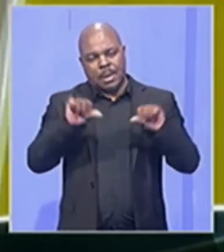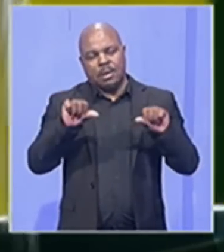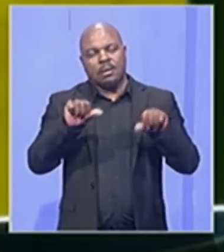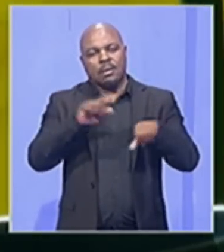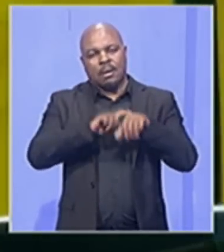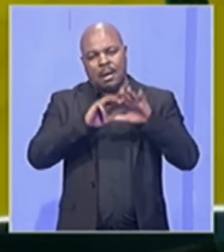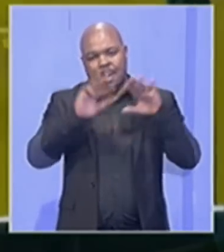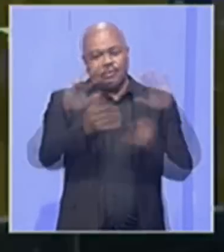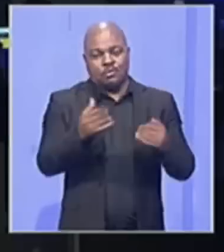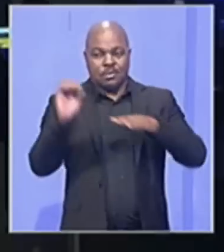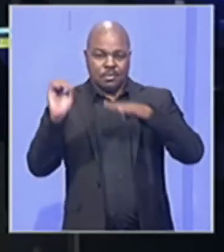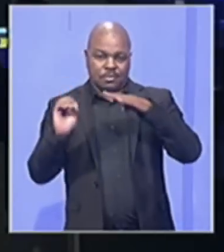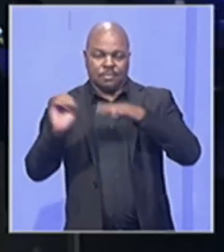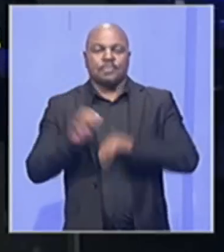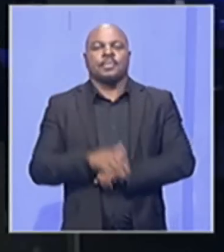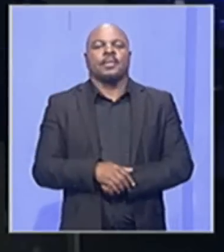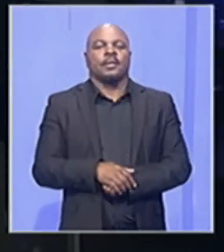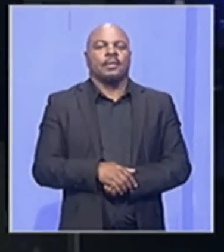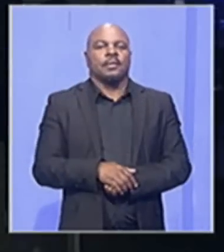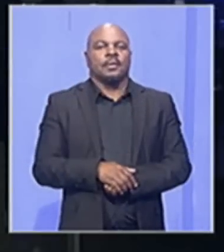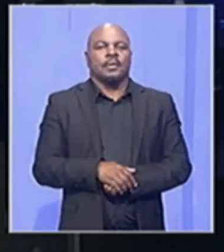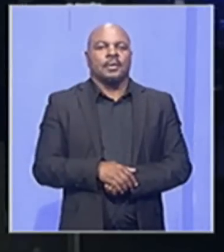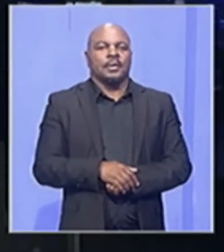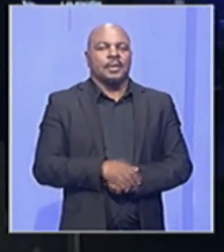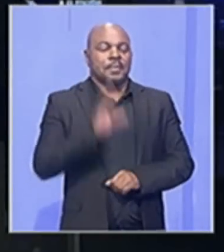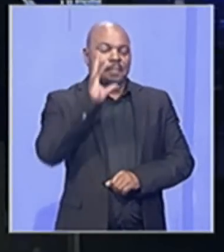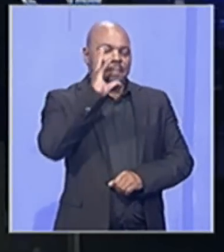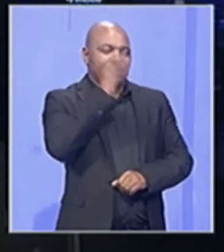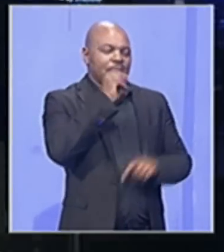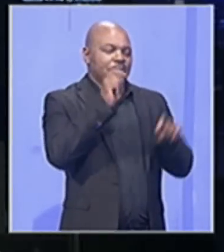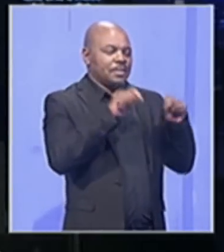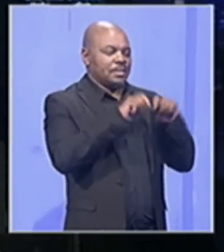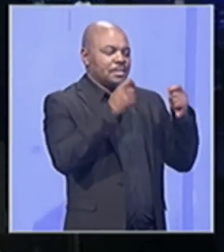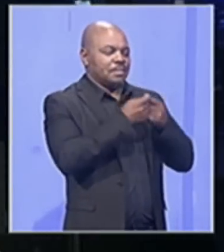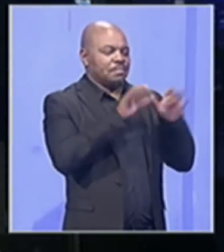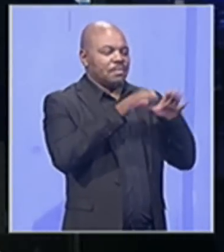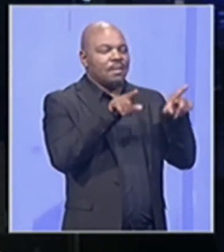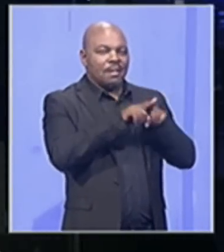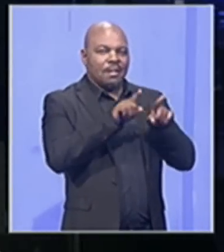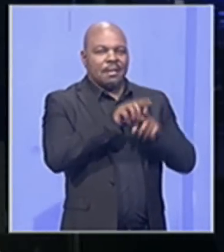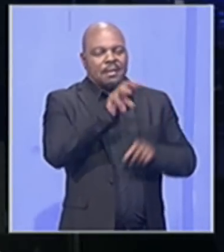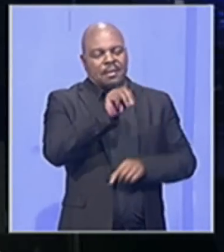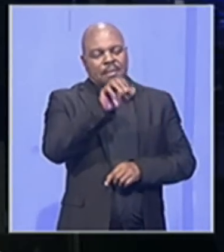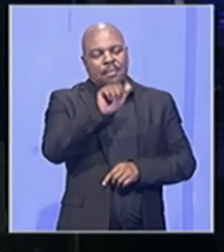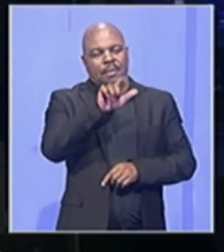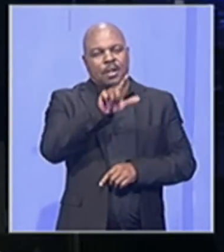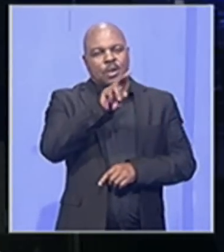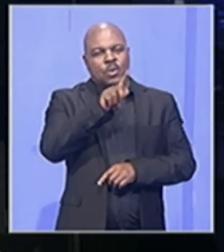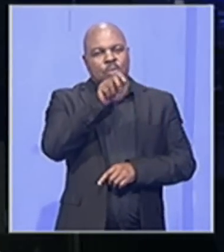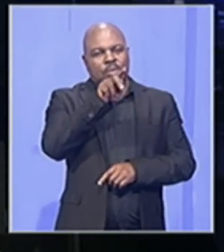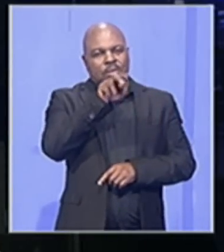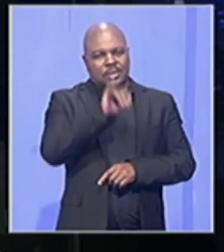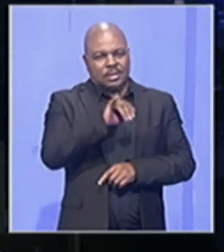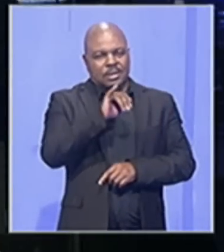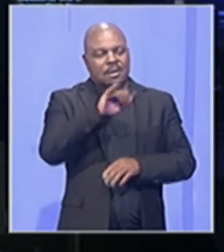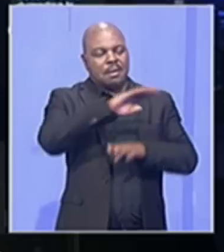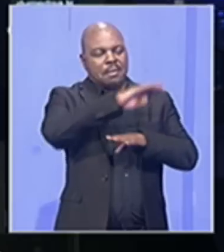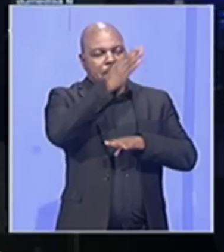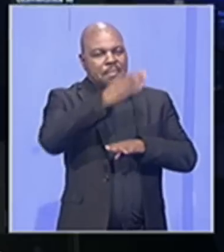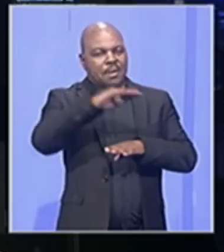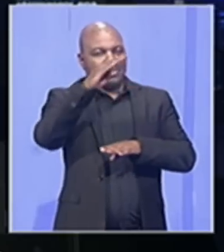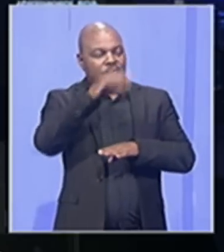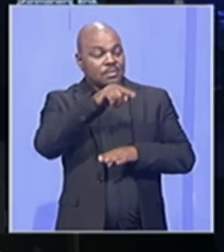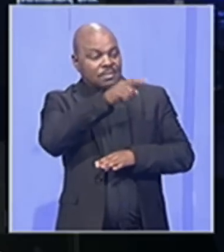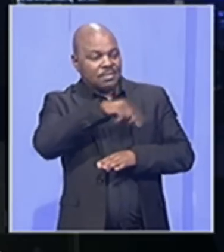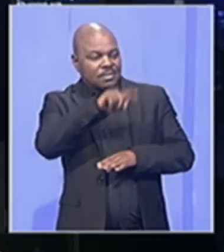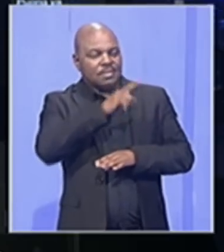ena Johannesburg. Moifo ona o motle jwalo ka dithaba tsa Maludi a phofuong wa ditaba tsa Sesotho a dumedisa le phirimaneng ena puong ya